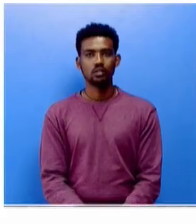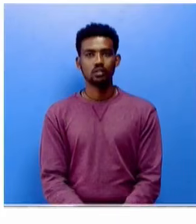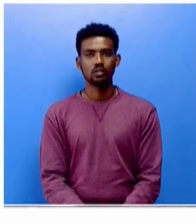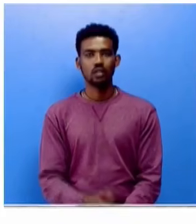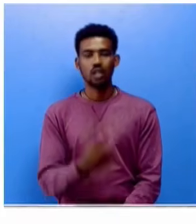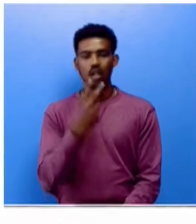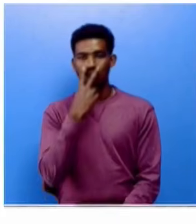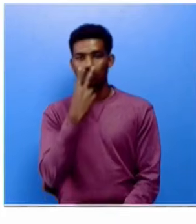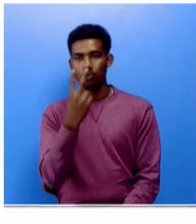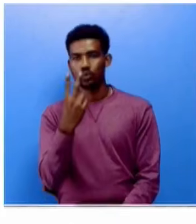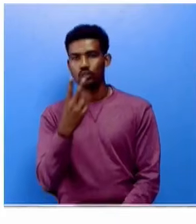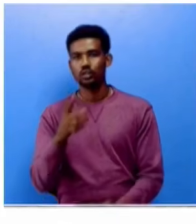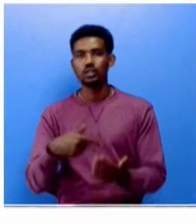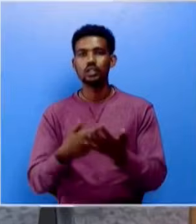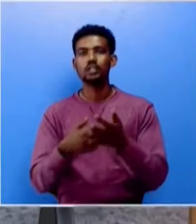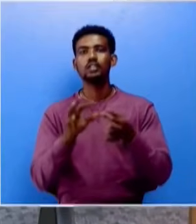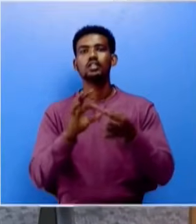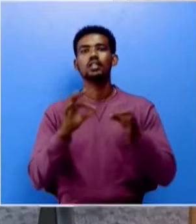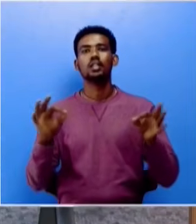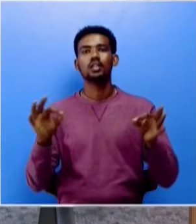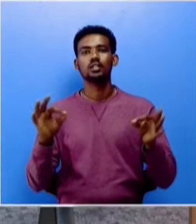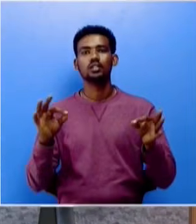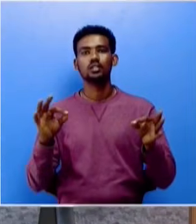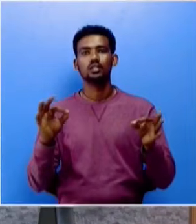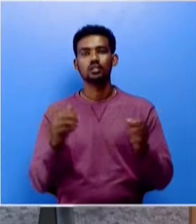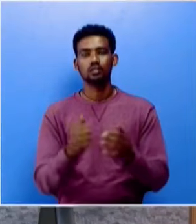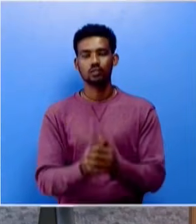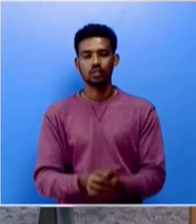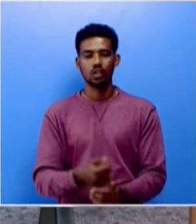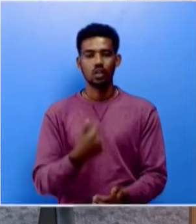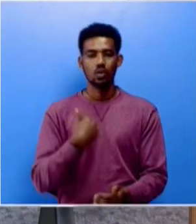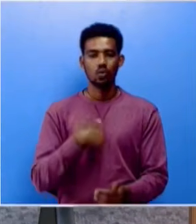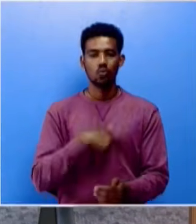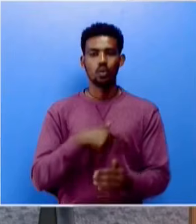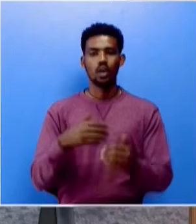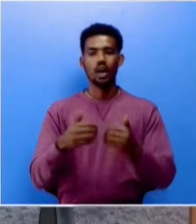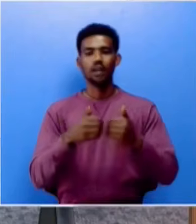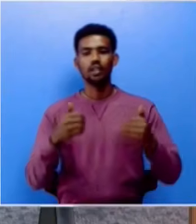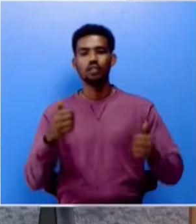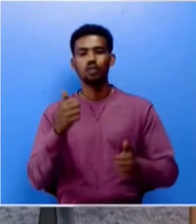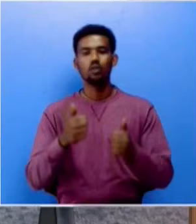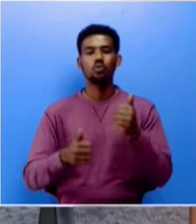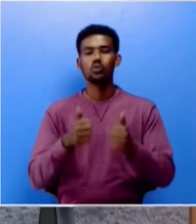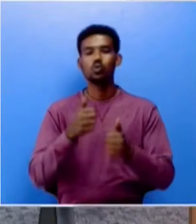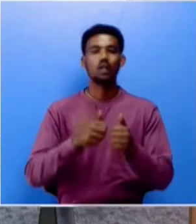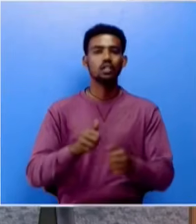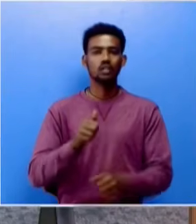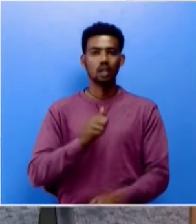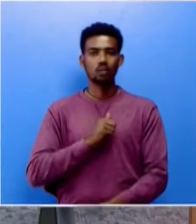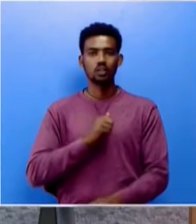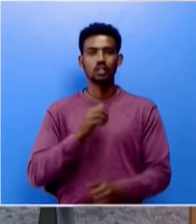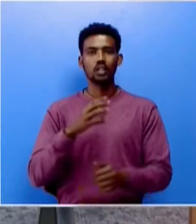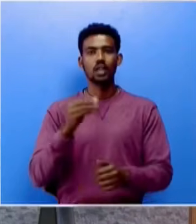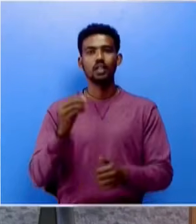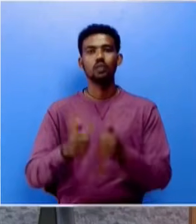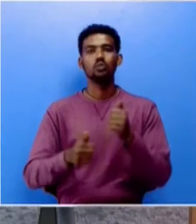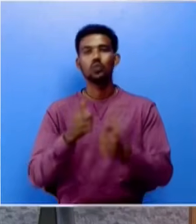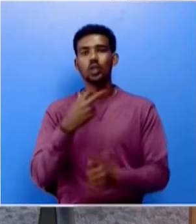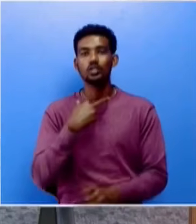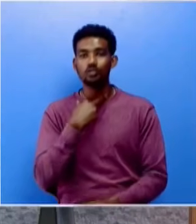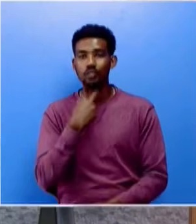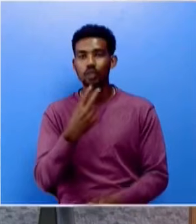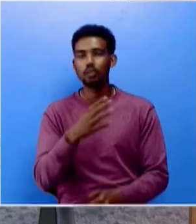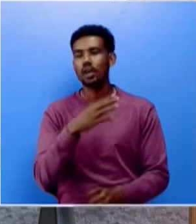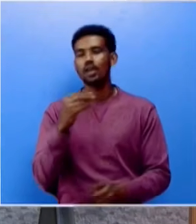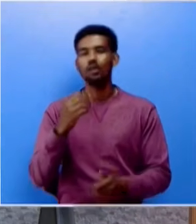Look, in this sentence, we have to identify which one is the subject, which one is the verb, and